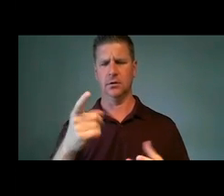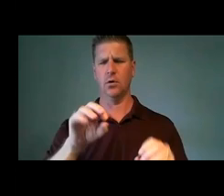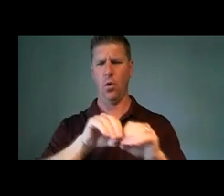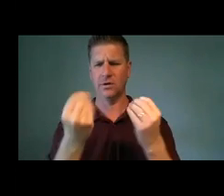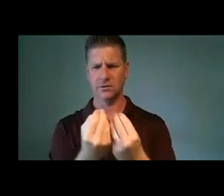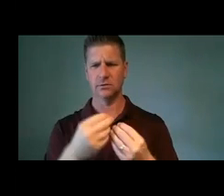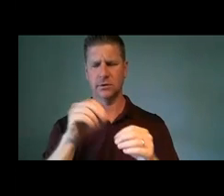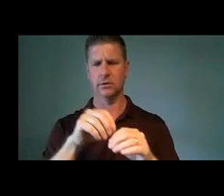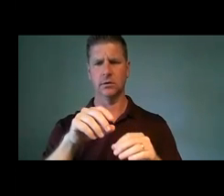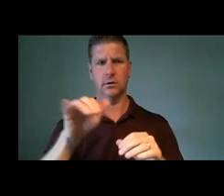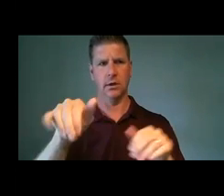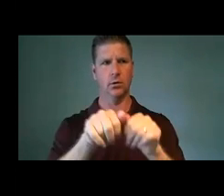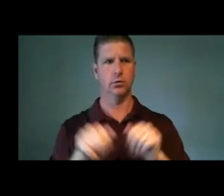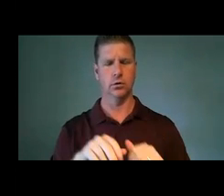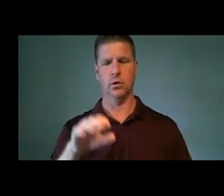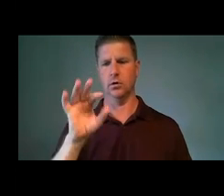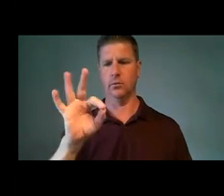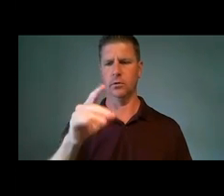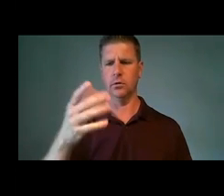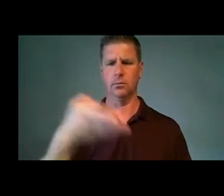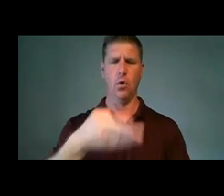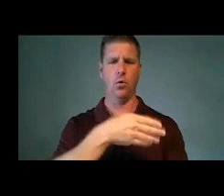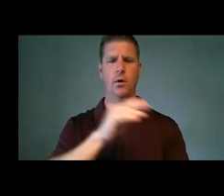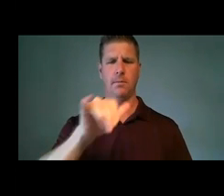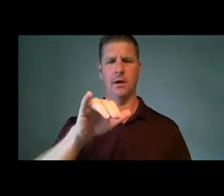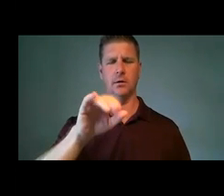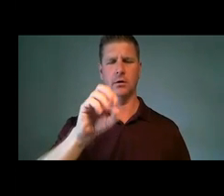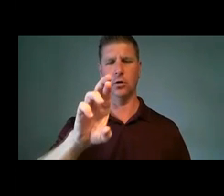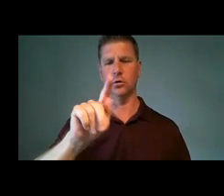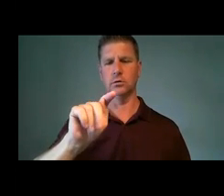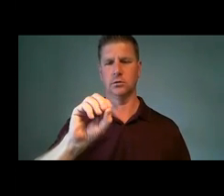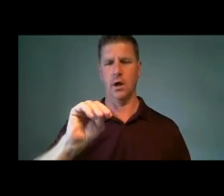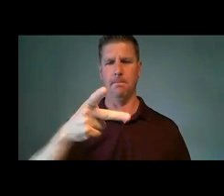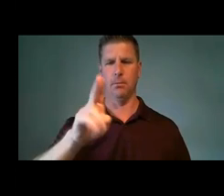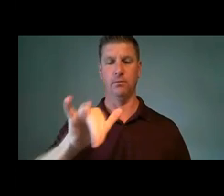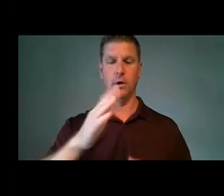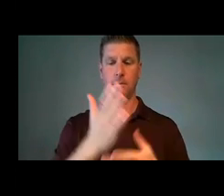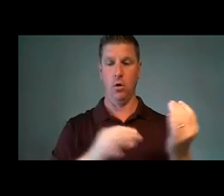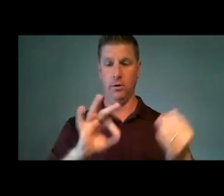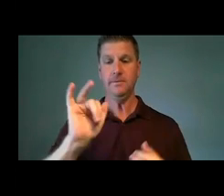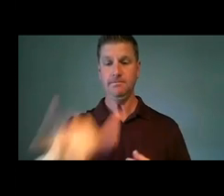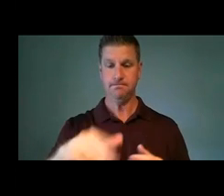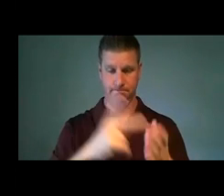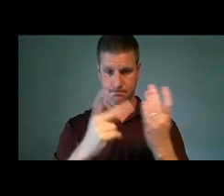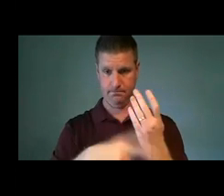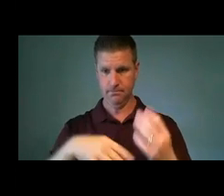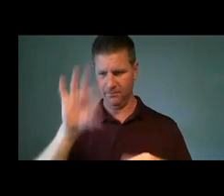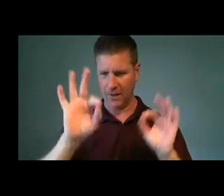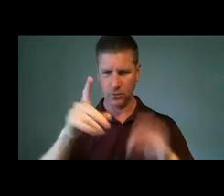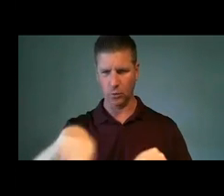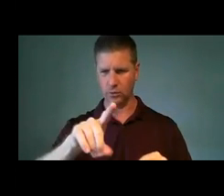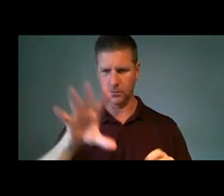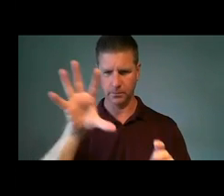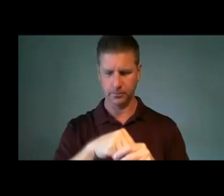organizations in the region at the behest of former Mayor Tom Murphy. And part of that initiative was finding those things within